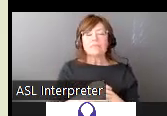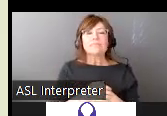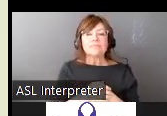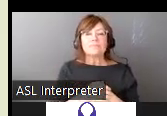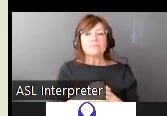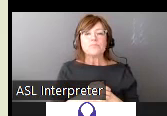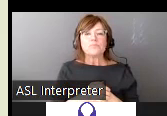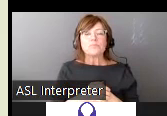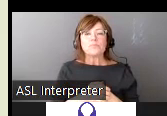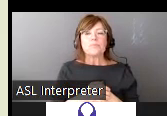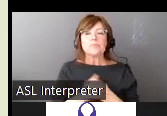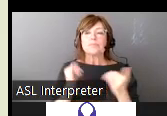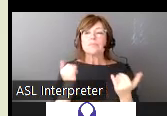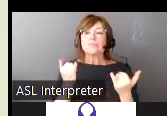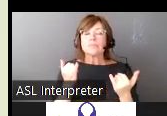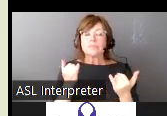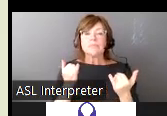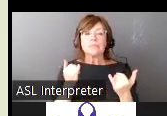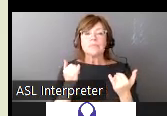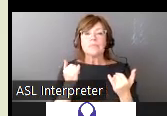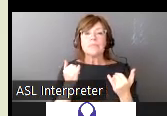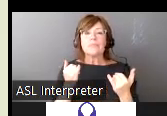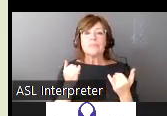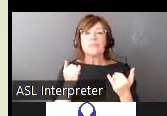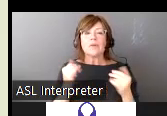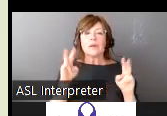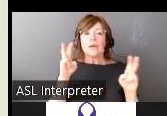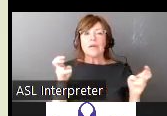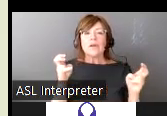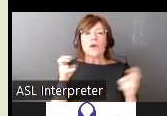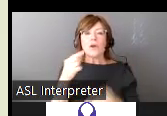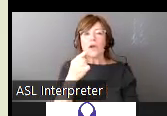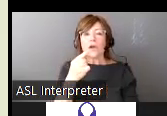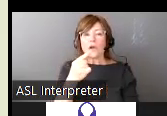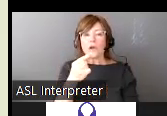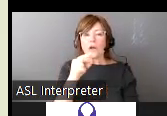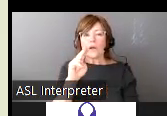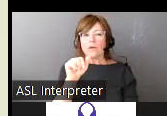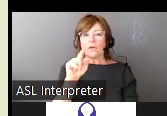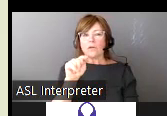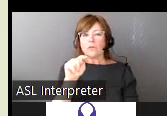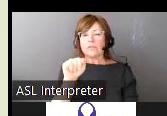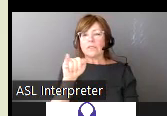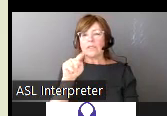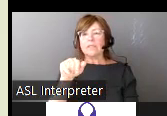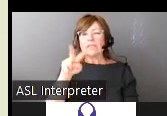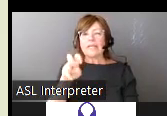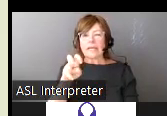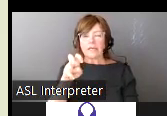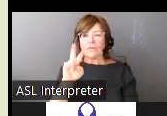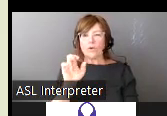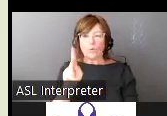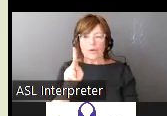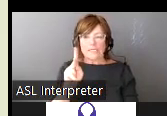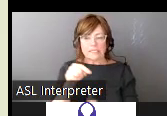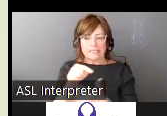Let us now turn to talk about the quantitative rating of the risk factors. So as Guida mentioned